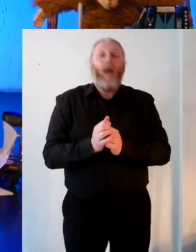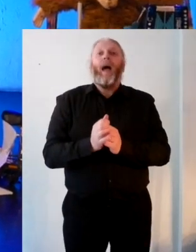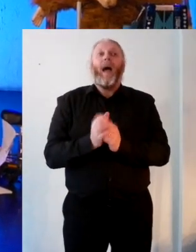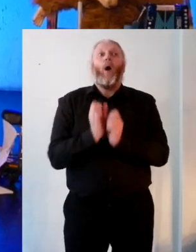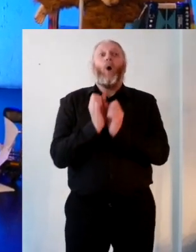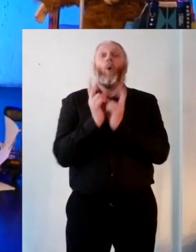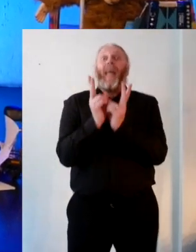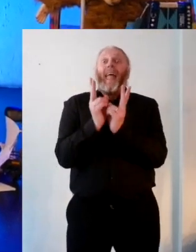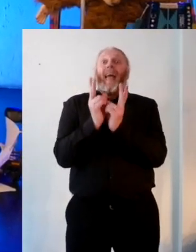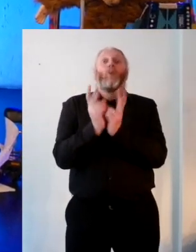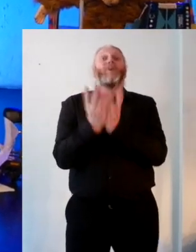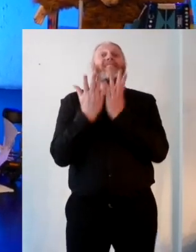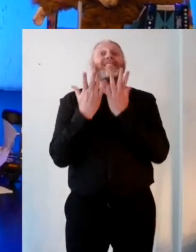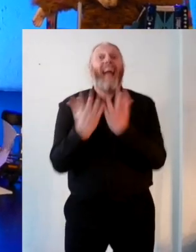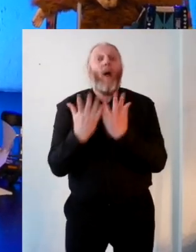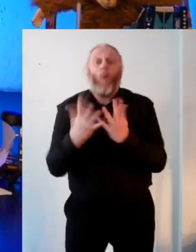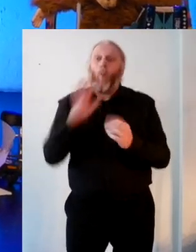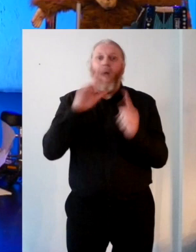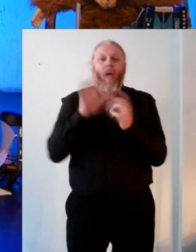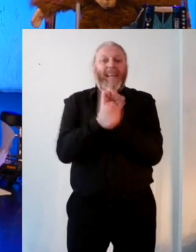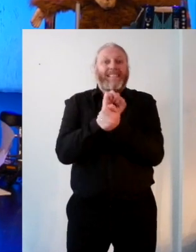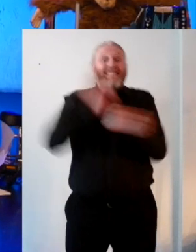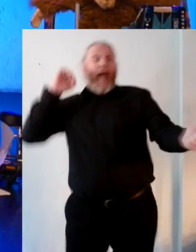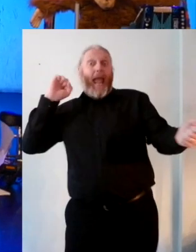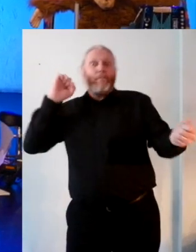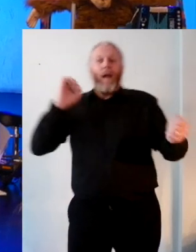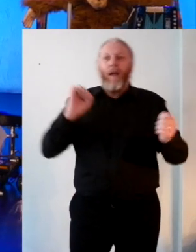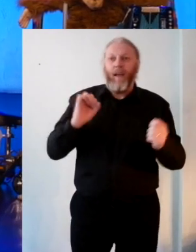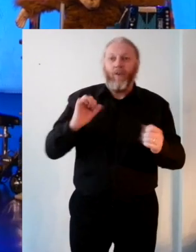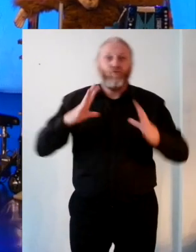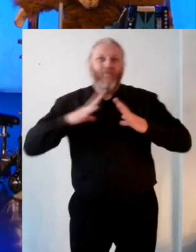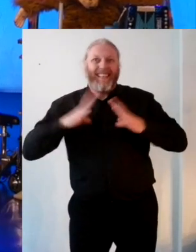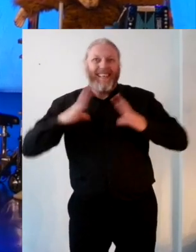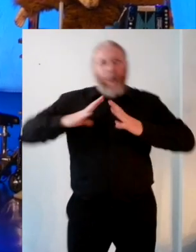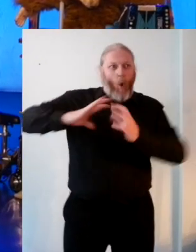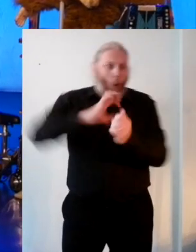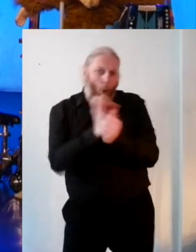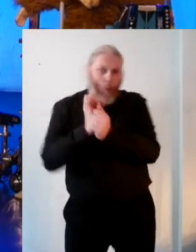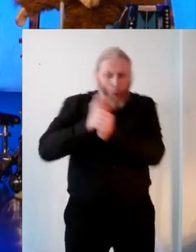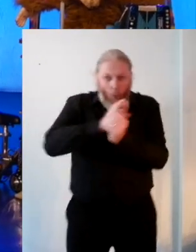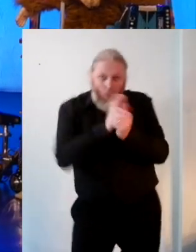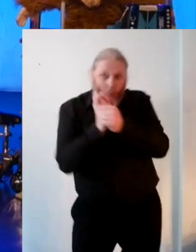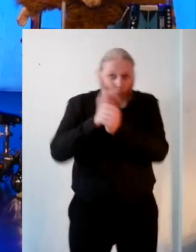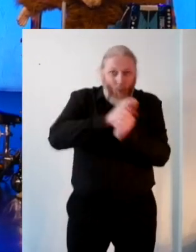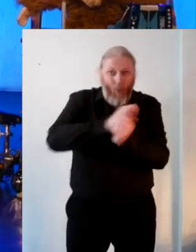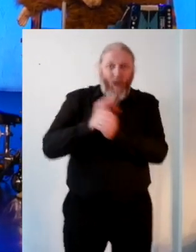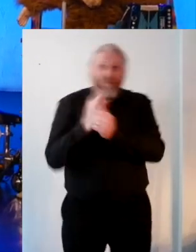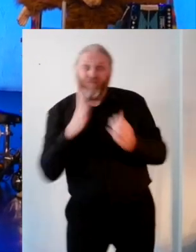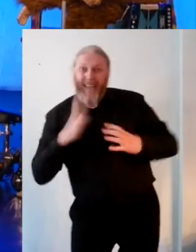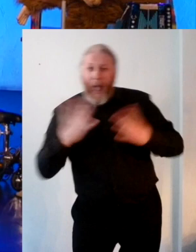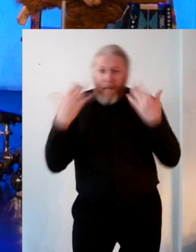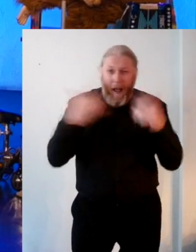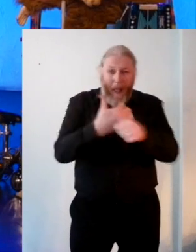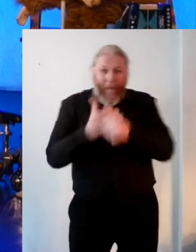Okay, and now for the great escape, Houdini style. Da, da, da, da, da, da. Come on, crew, let's